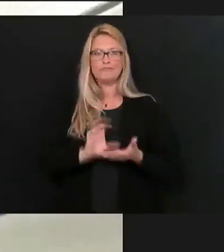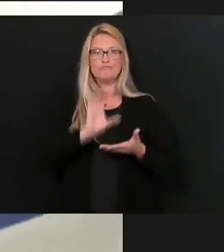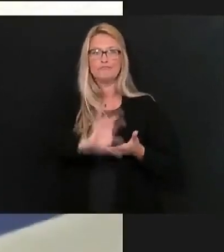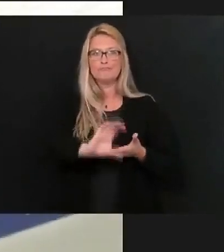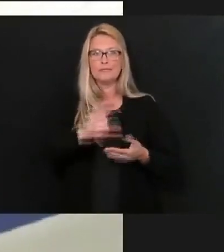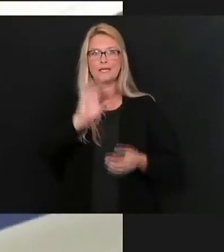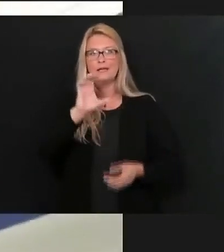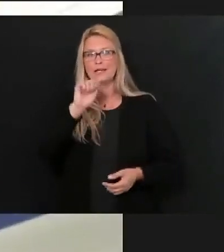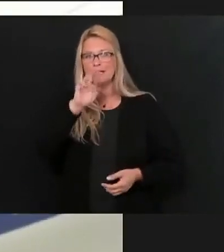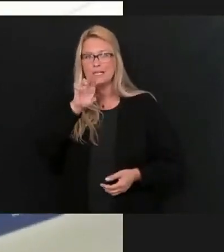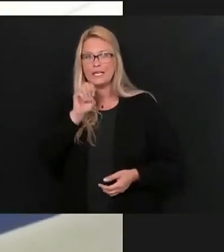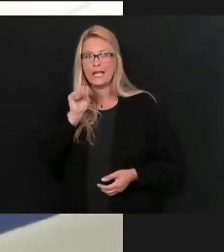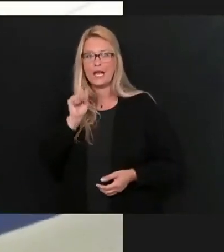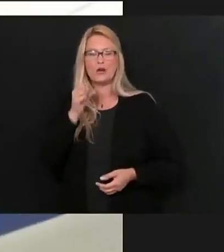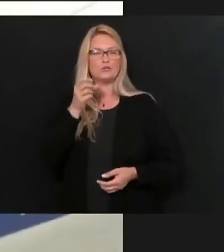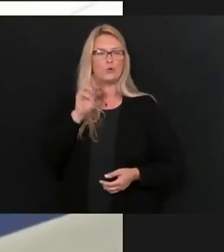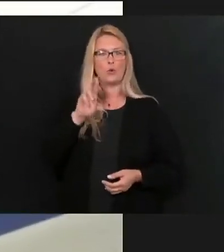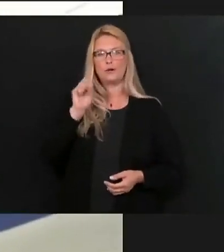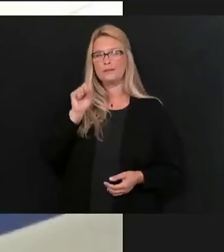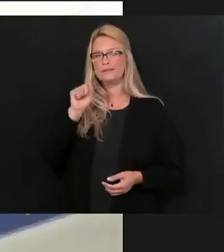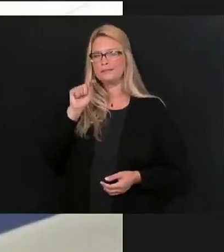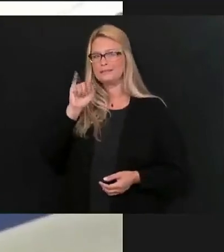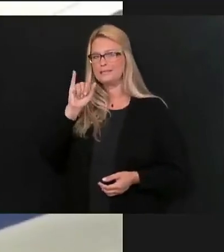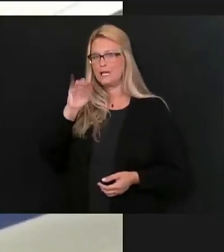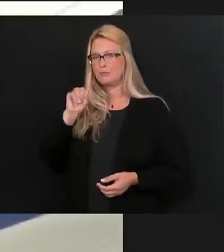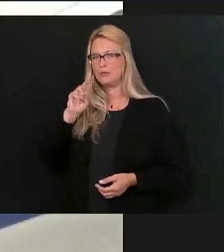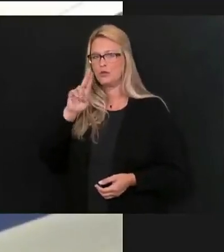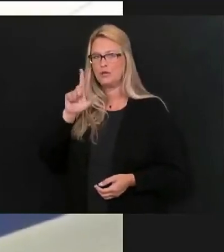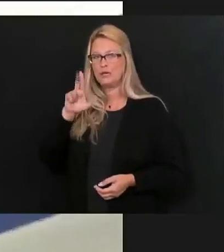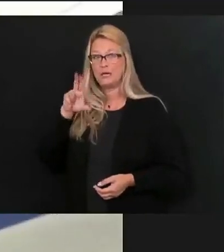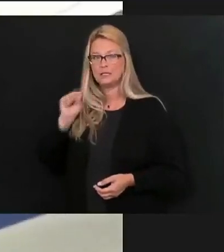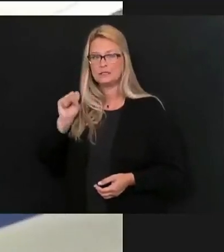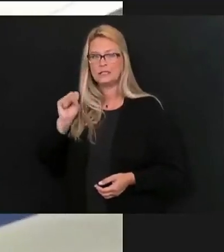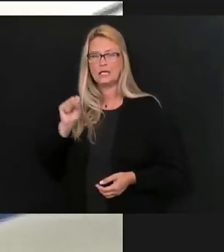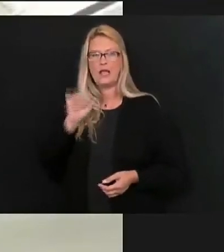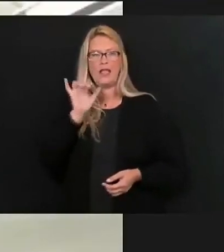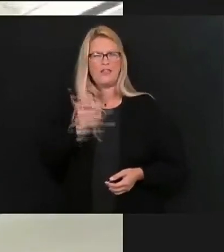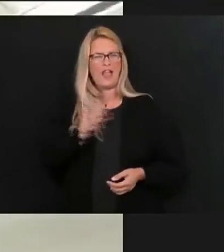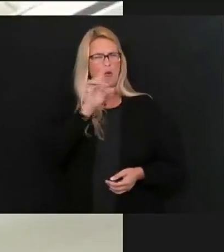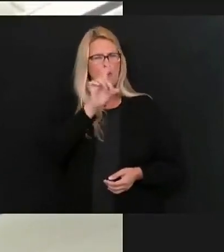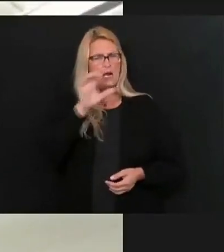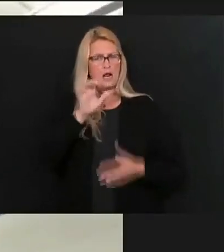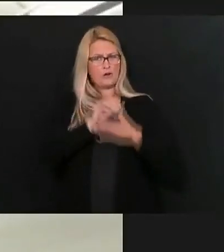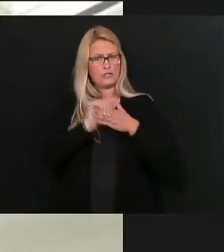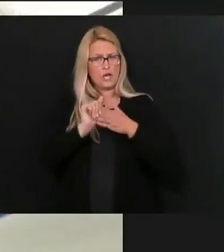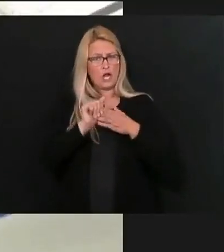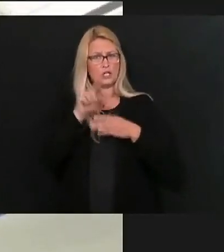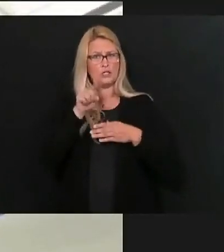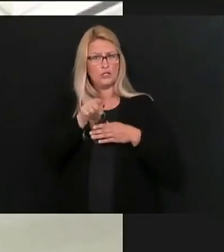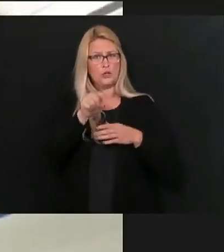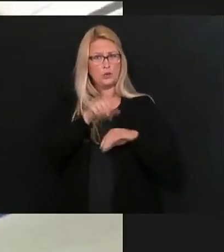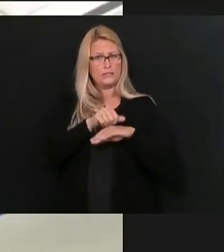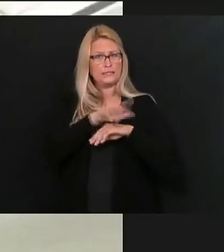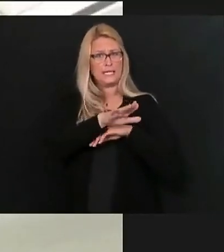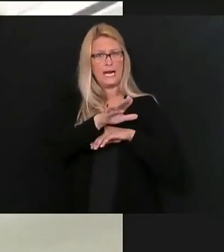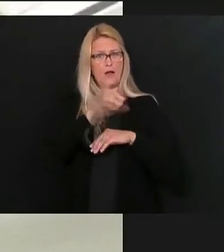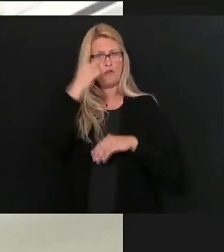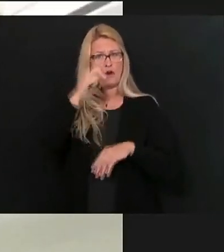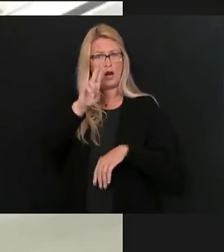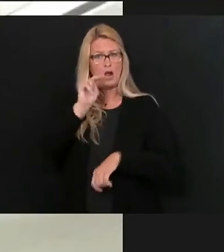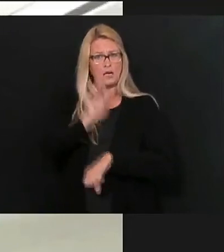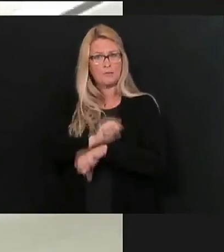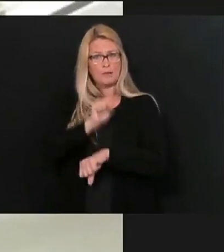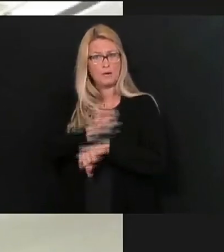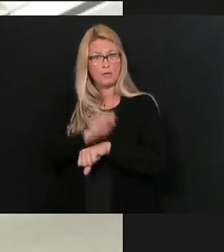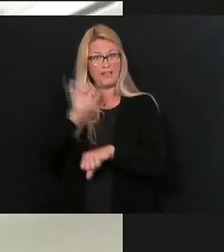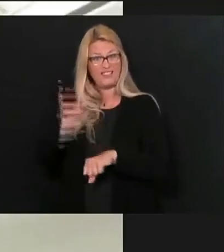package. I'm wondering, I want to be clear on this, has the $100 additional supplement you were sending out in unemployment, is that program over that